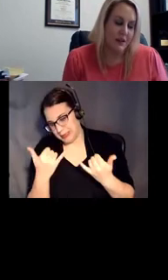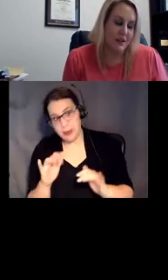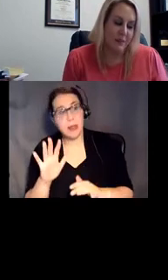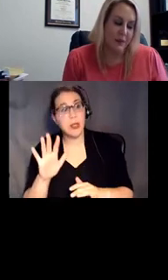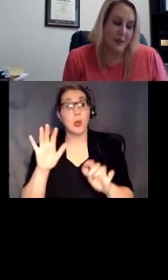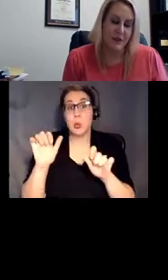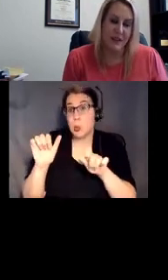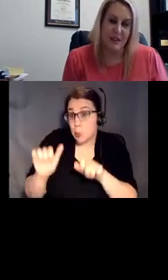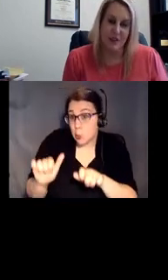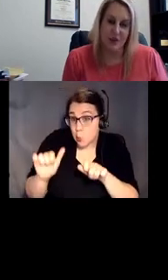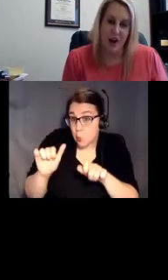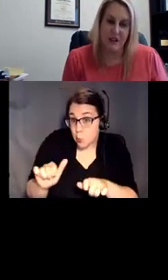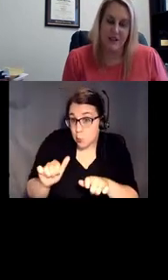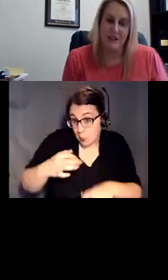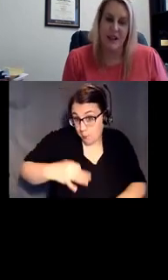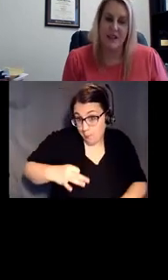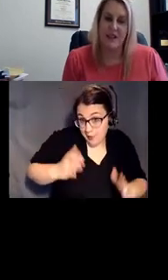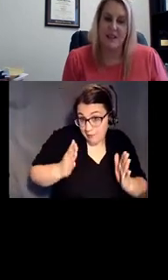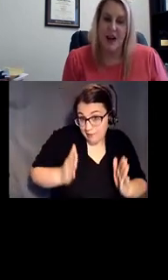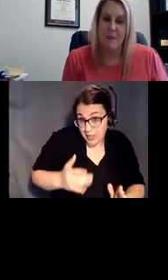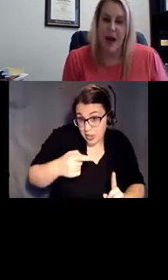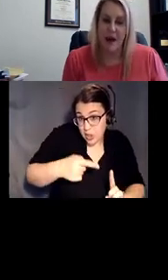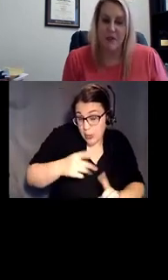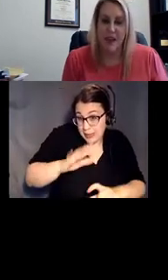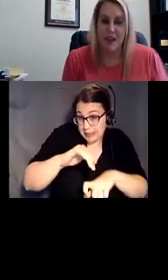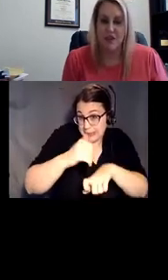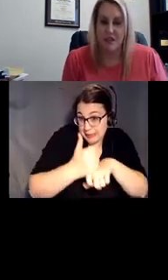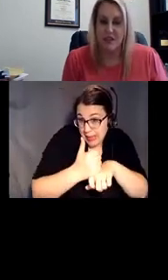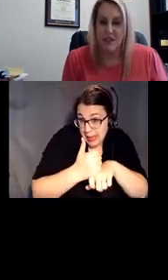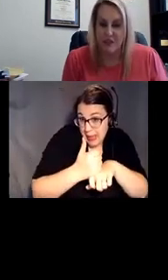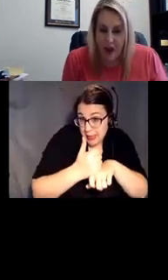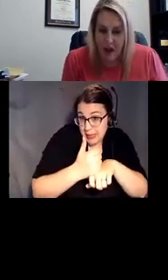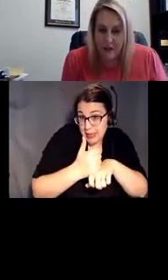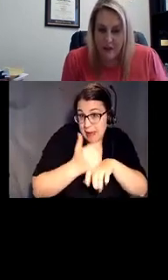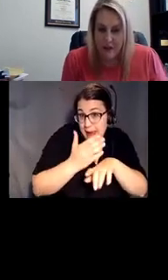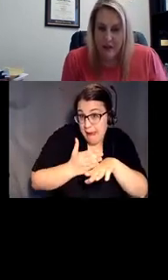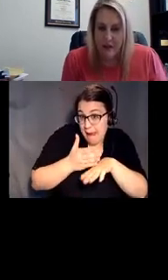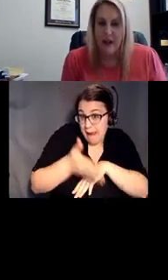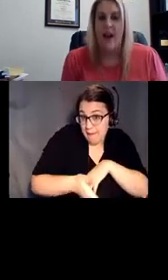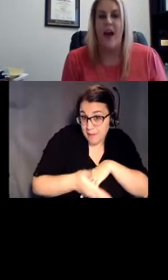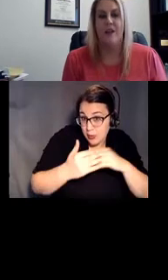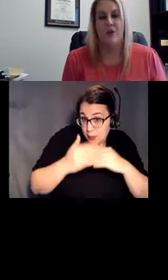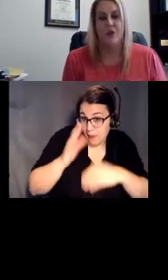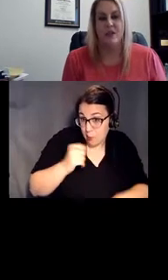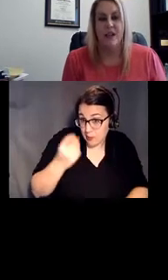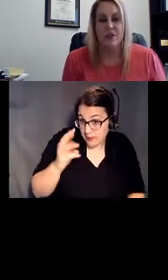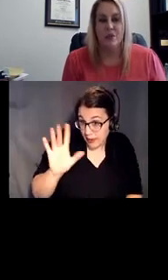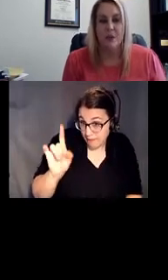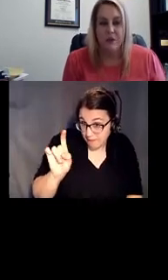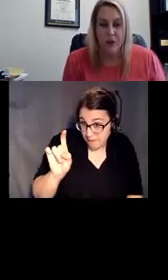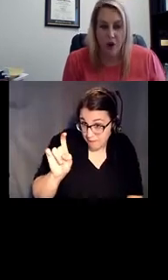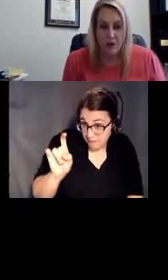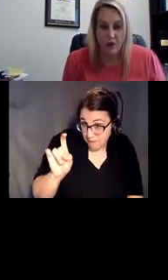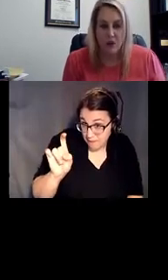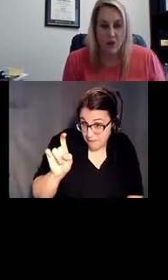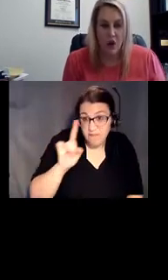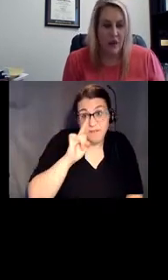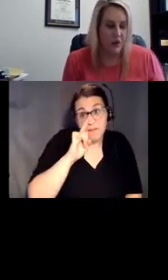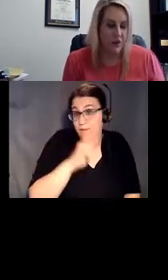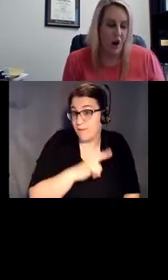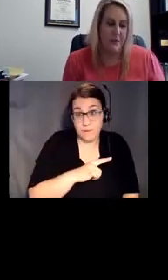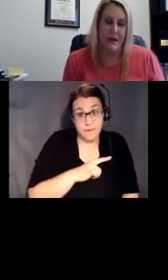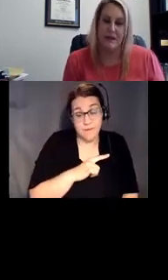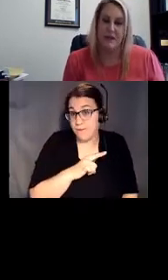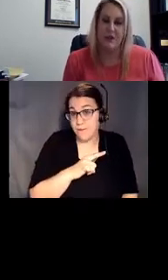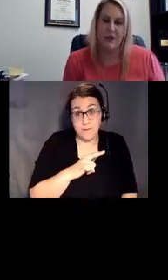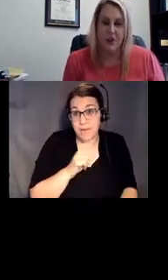pooled supplemental needs trust set this up after the age of 65? And of course, the answer would be false. No, they